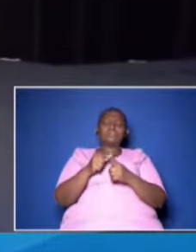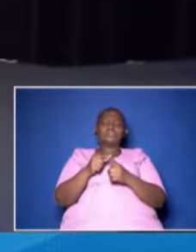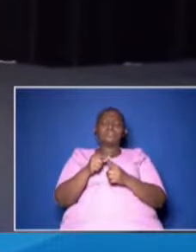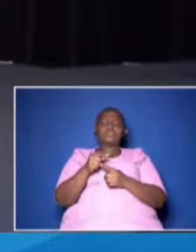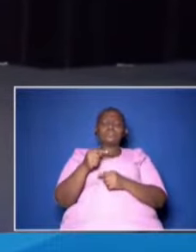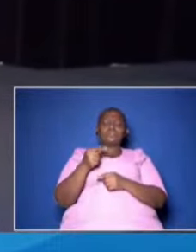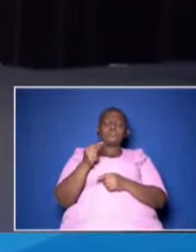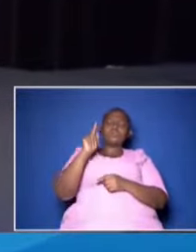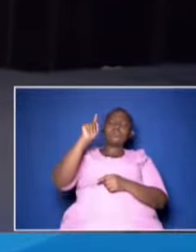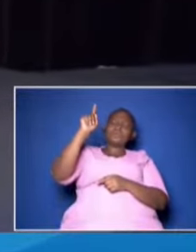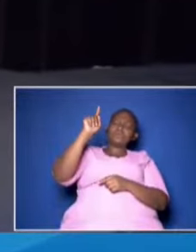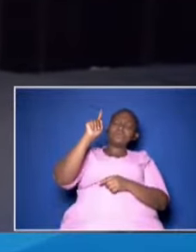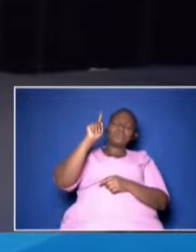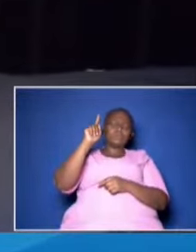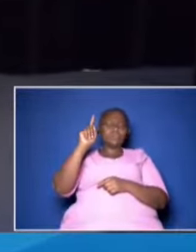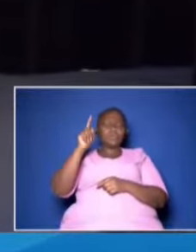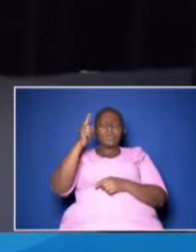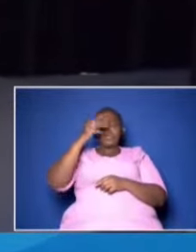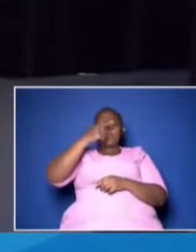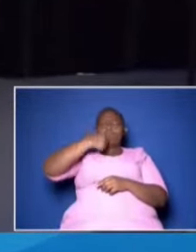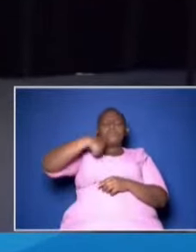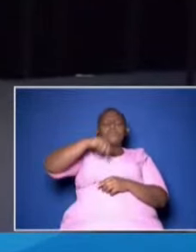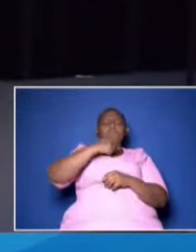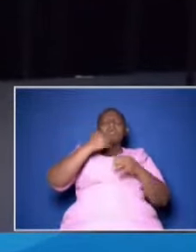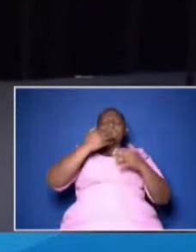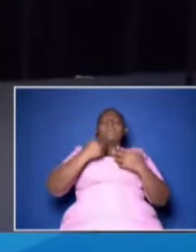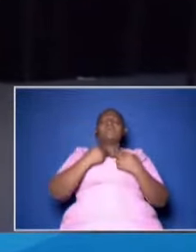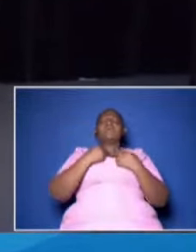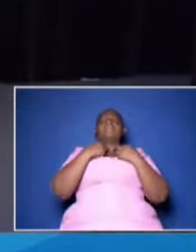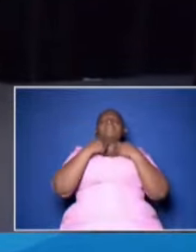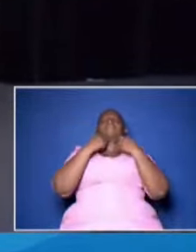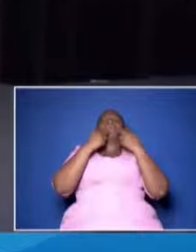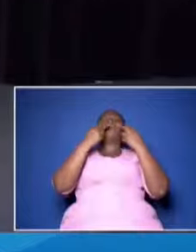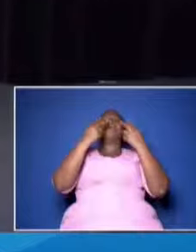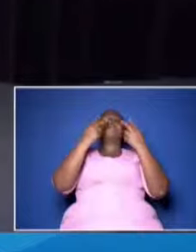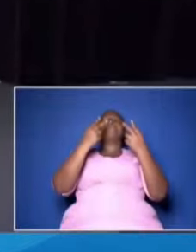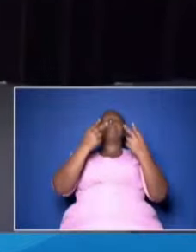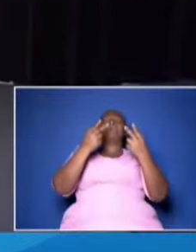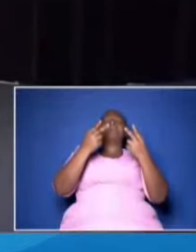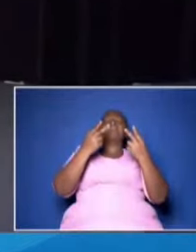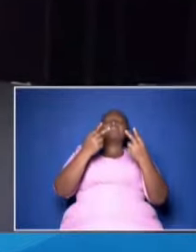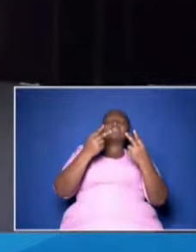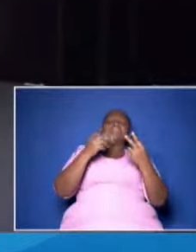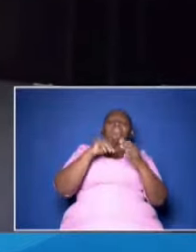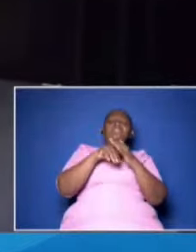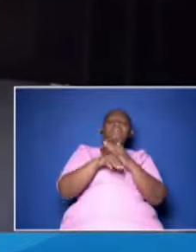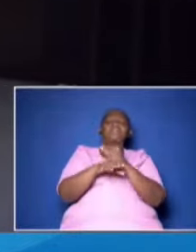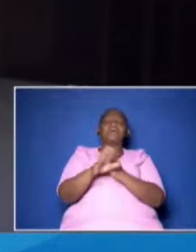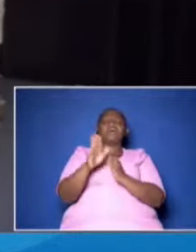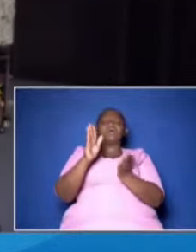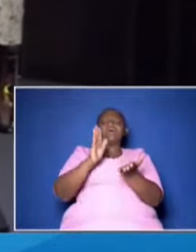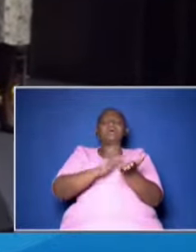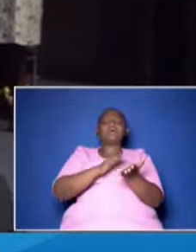Lord you we lift our voice we our voice